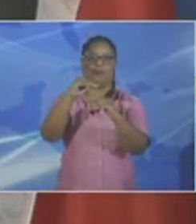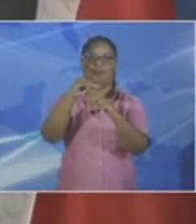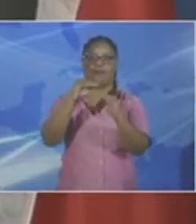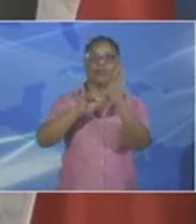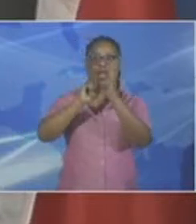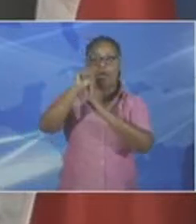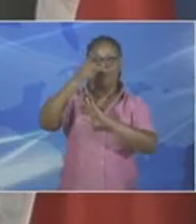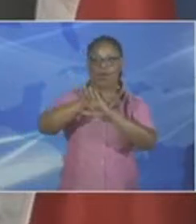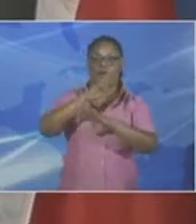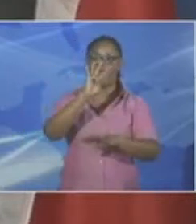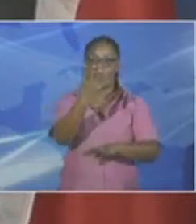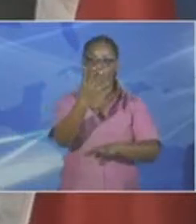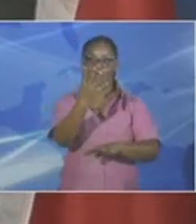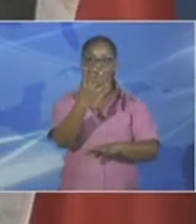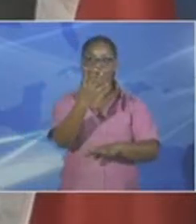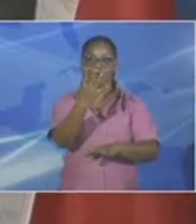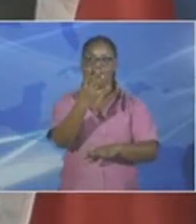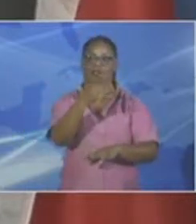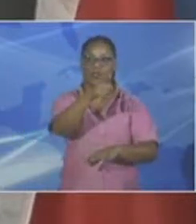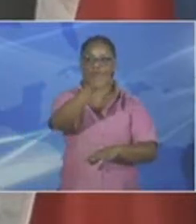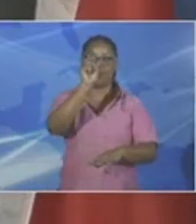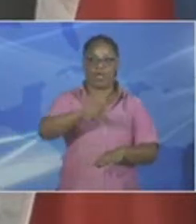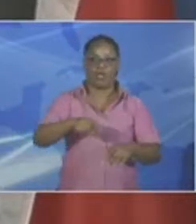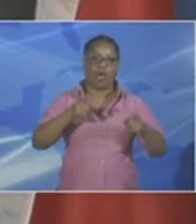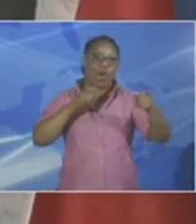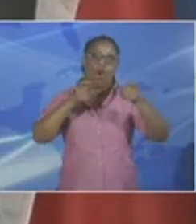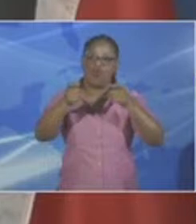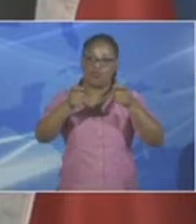be required to control yourself.